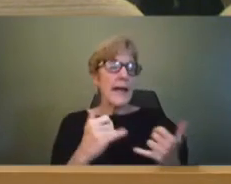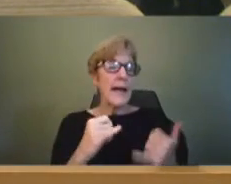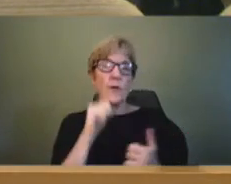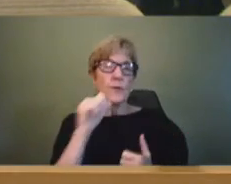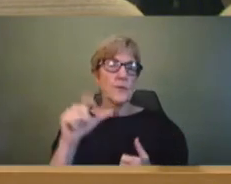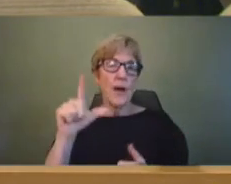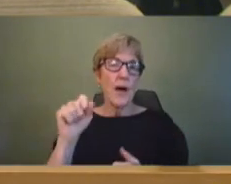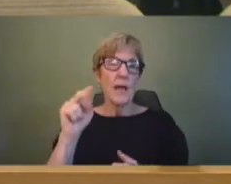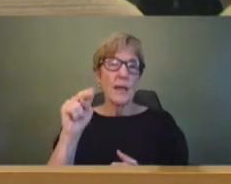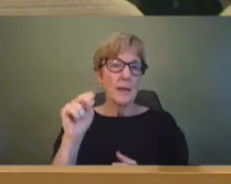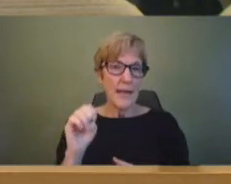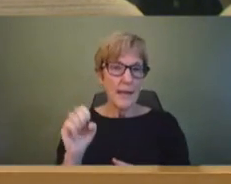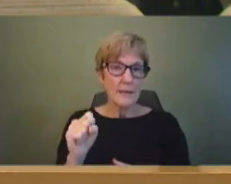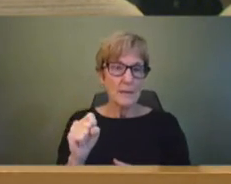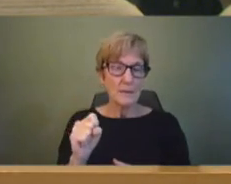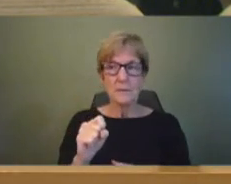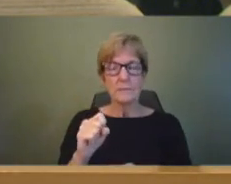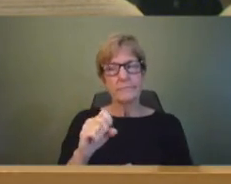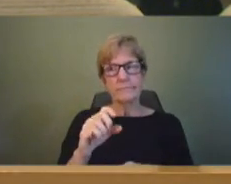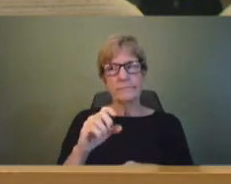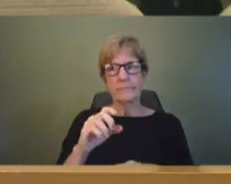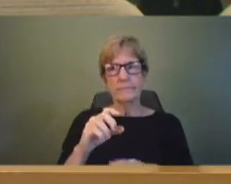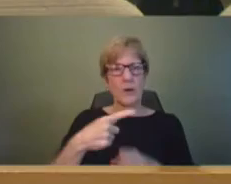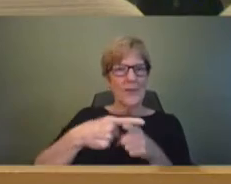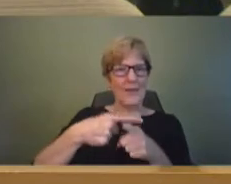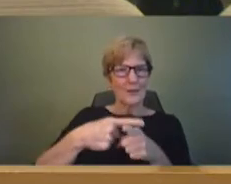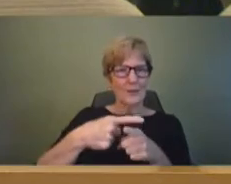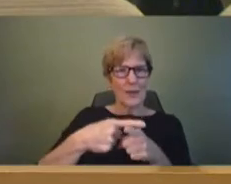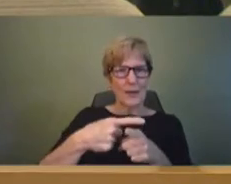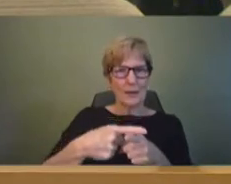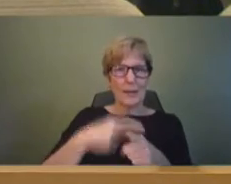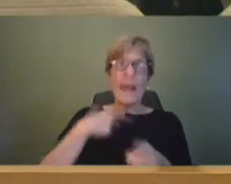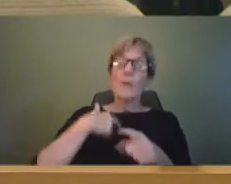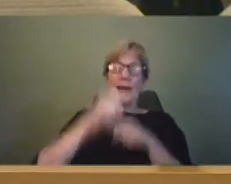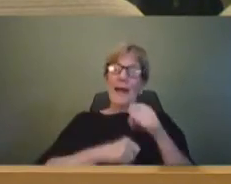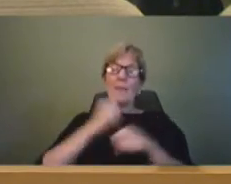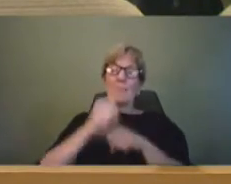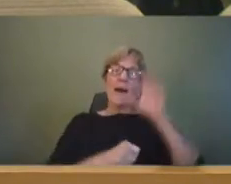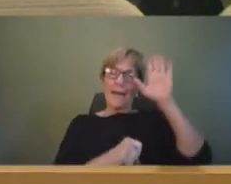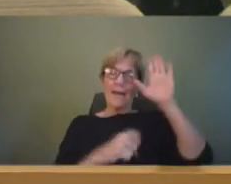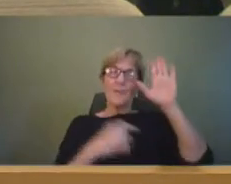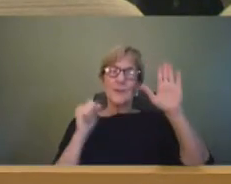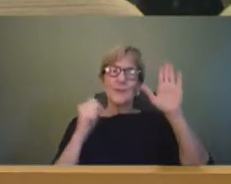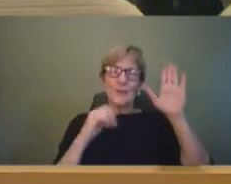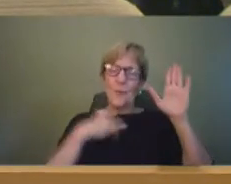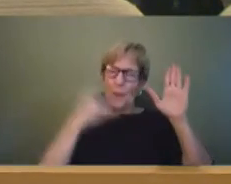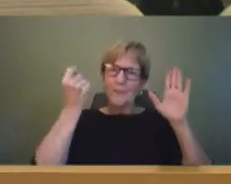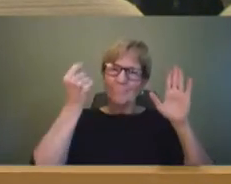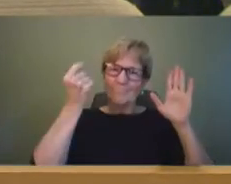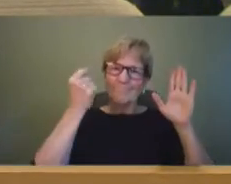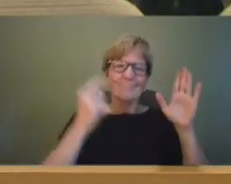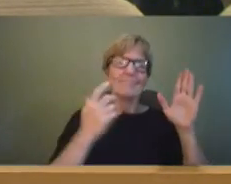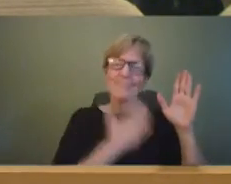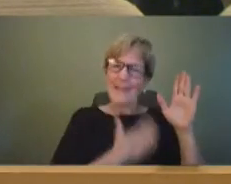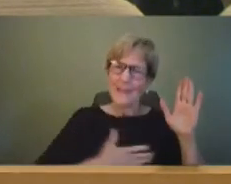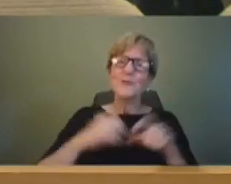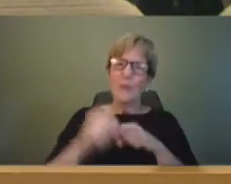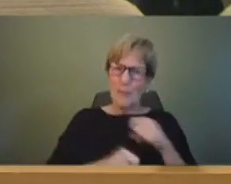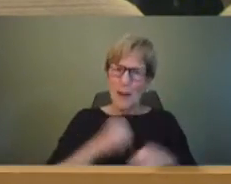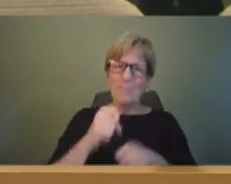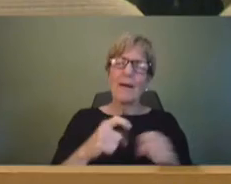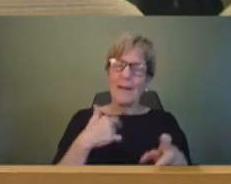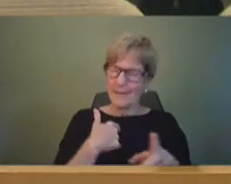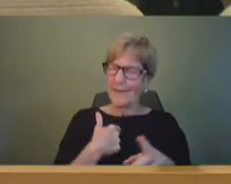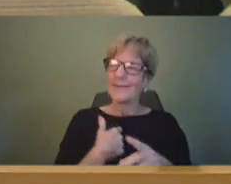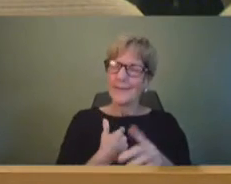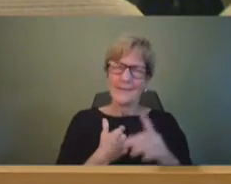The Interchange that's and and I'm a cyclist by the way I you know I love riding so I I'm definitely feel you on what you're